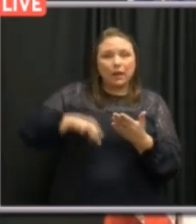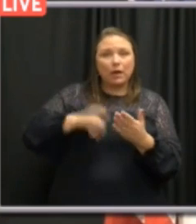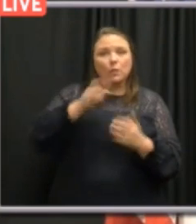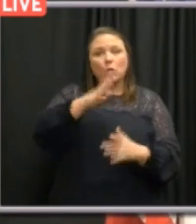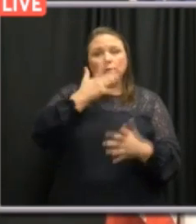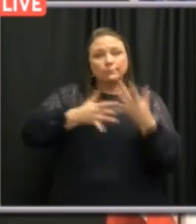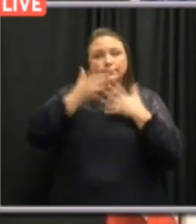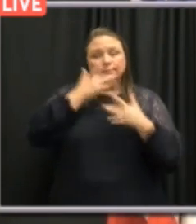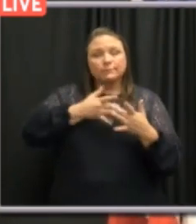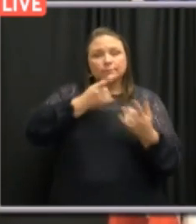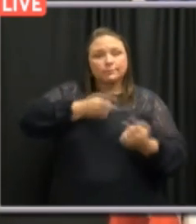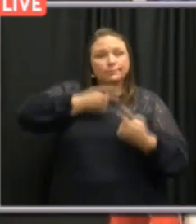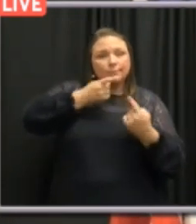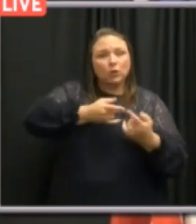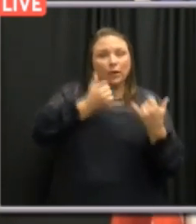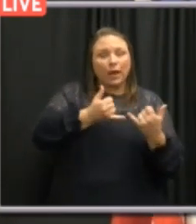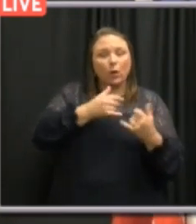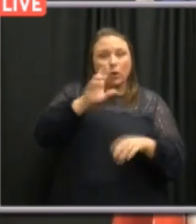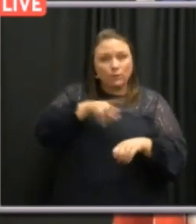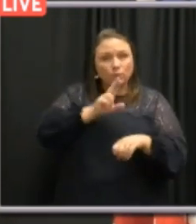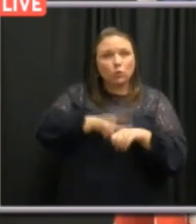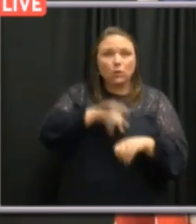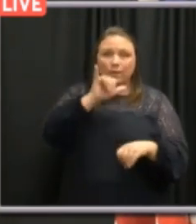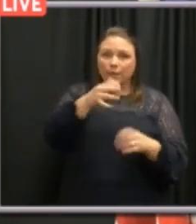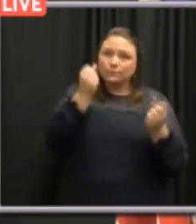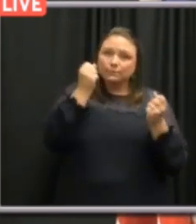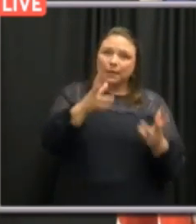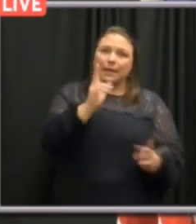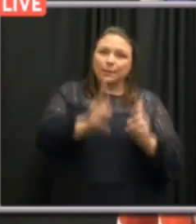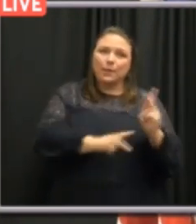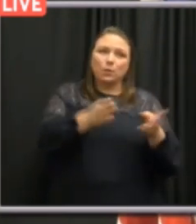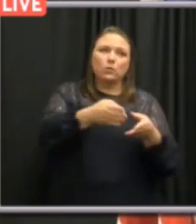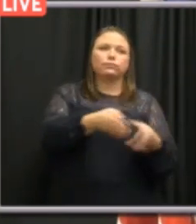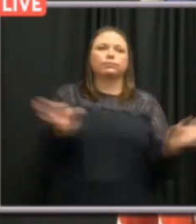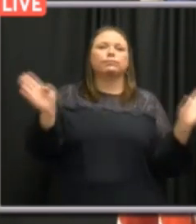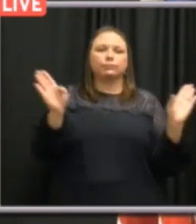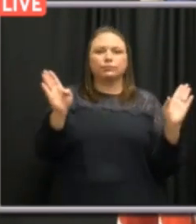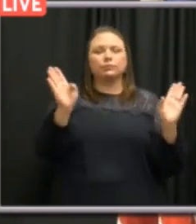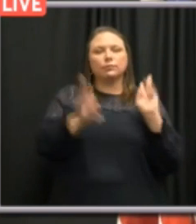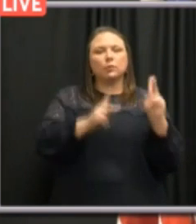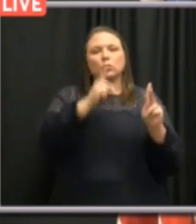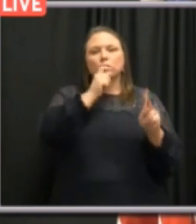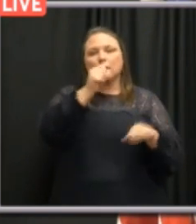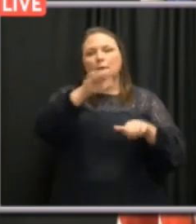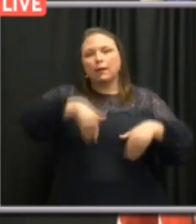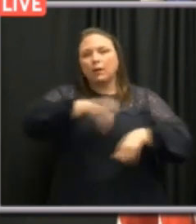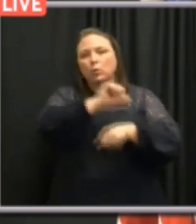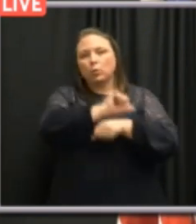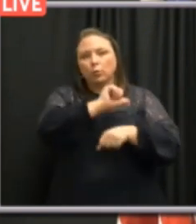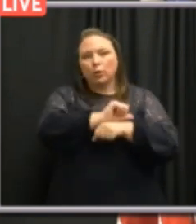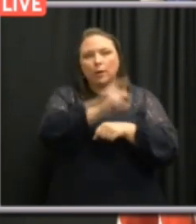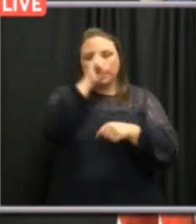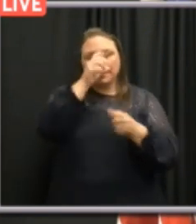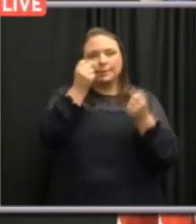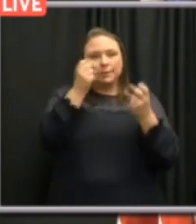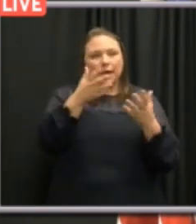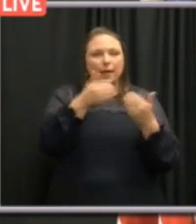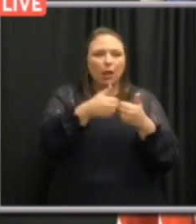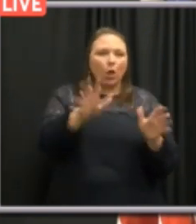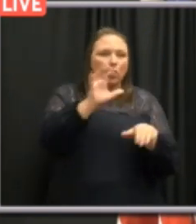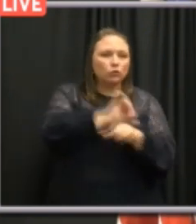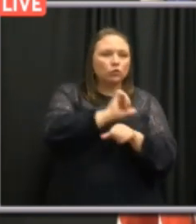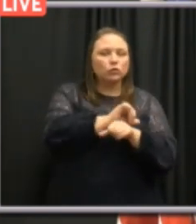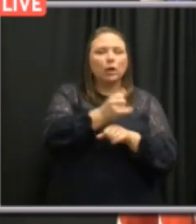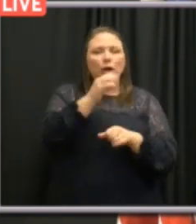And of course, in this current time, that has expanded that demographic because many have lost employment